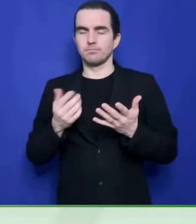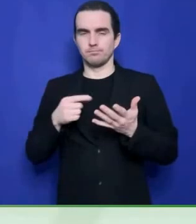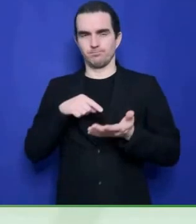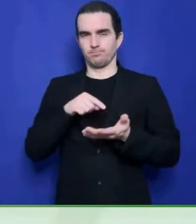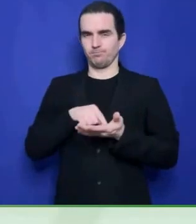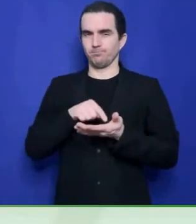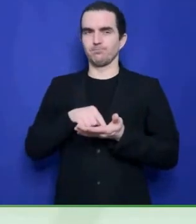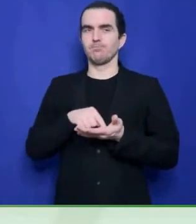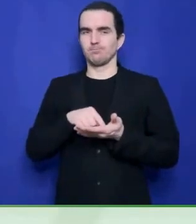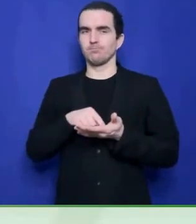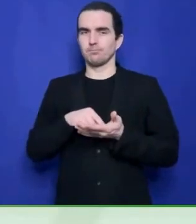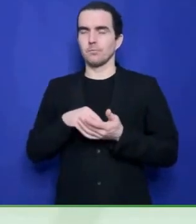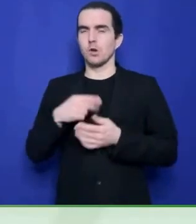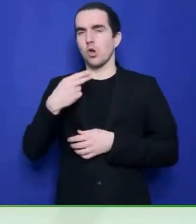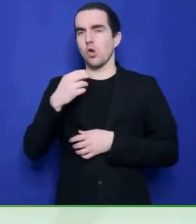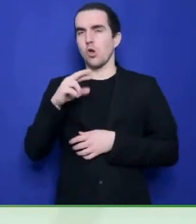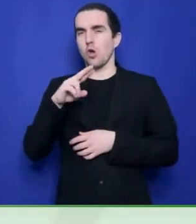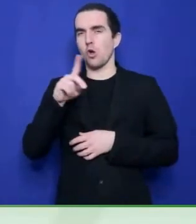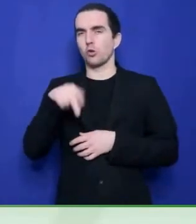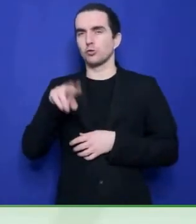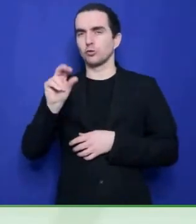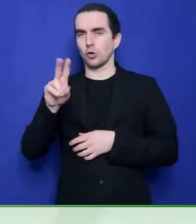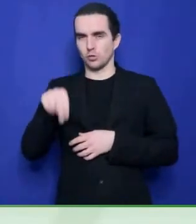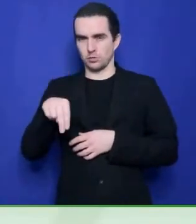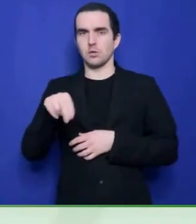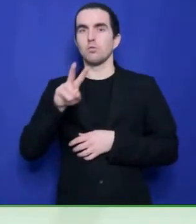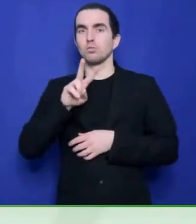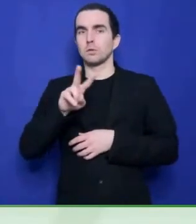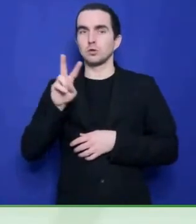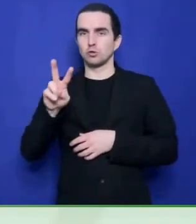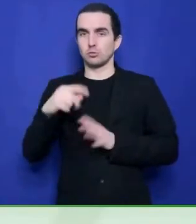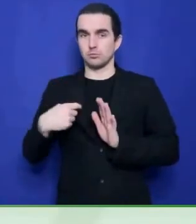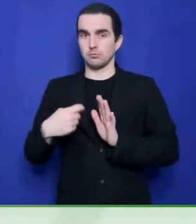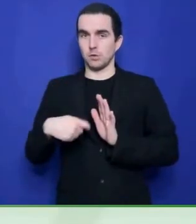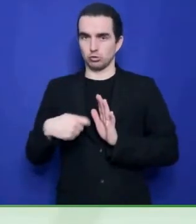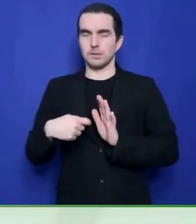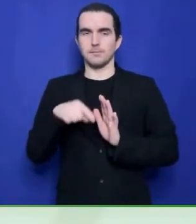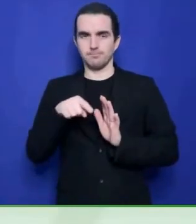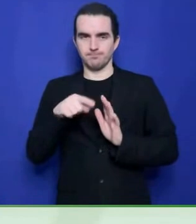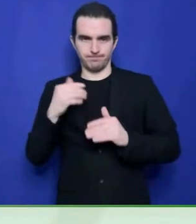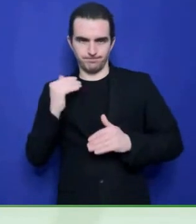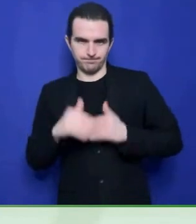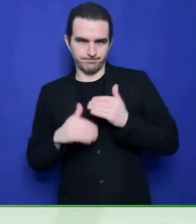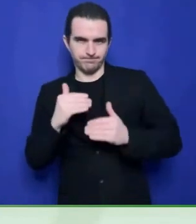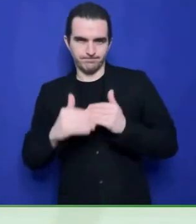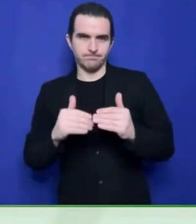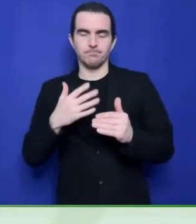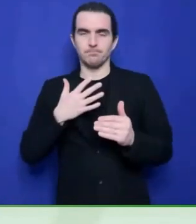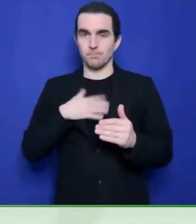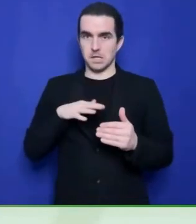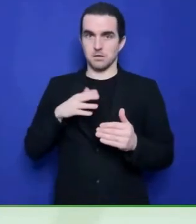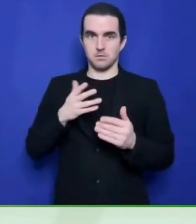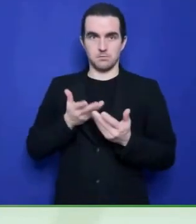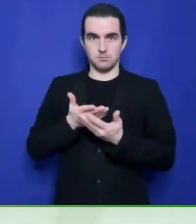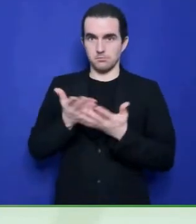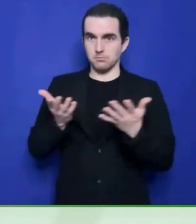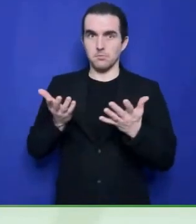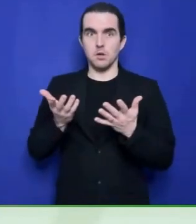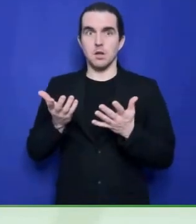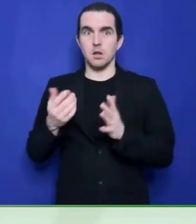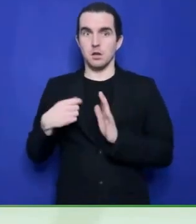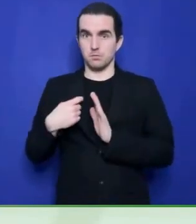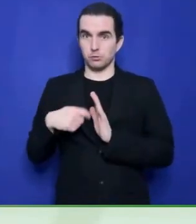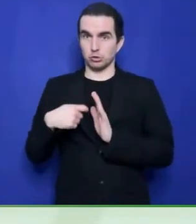mapping accessibility of public transport. We have close coordination with our public transport